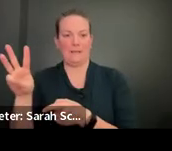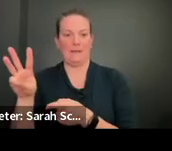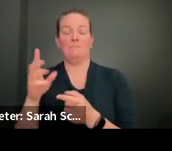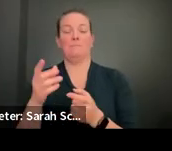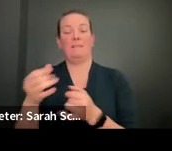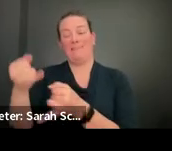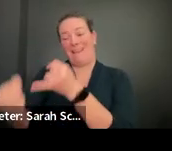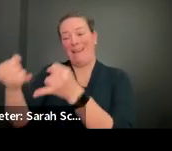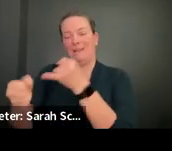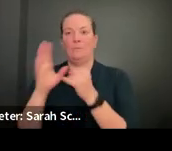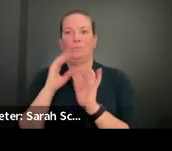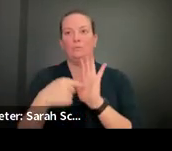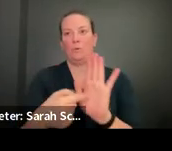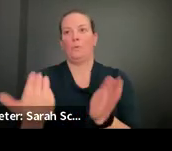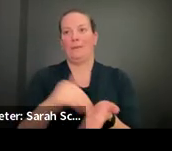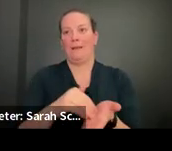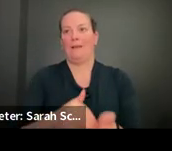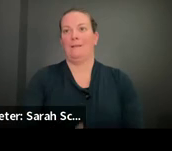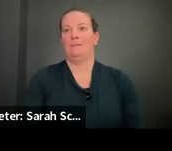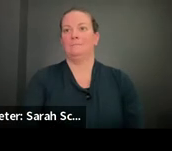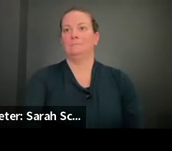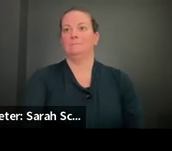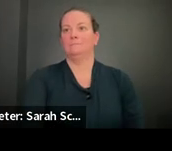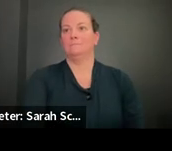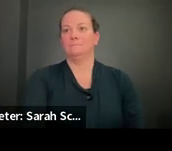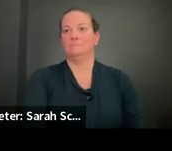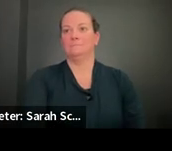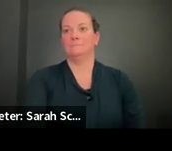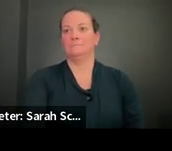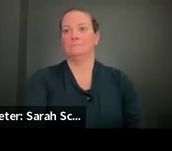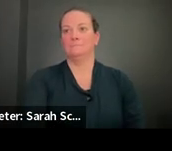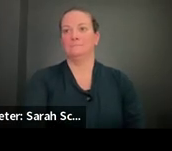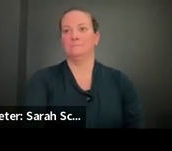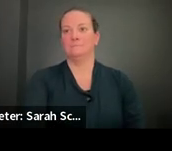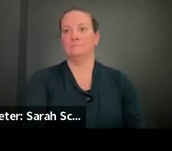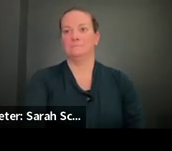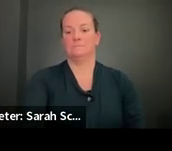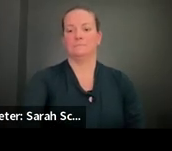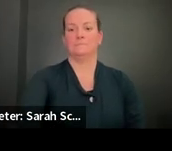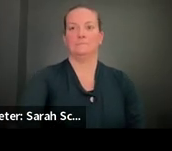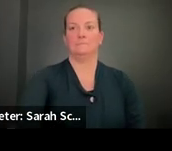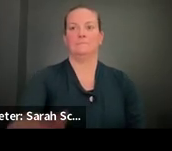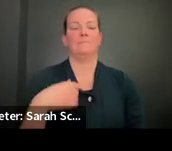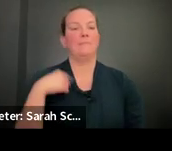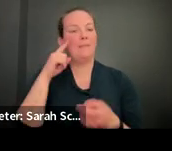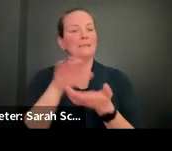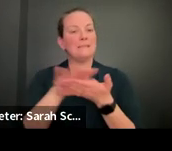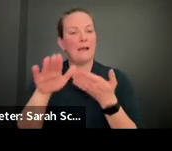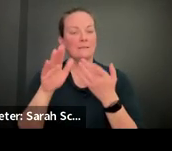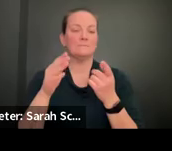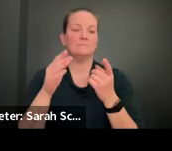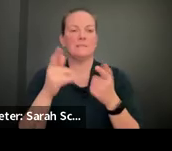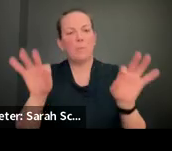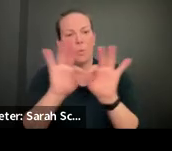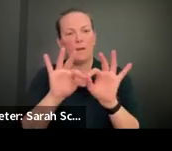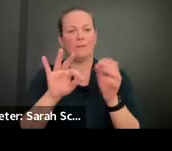case you might need it. I think it's nice and important to start by giving you